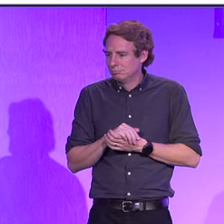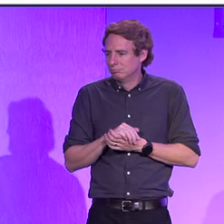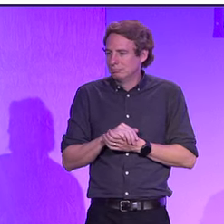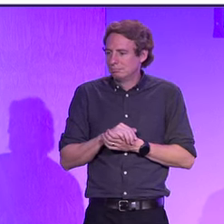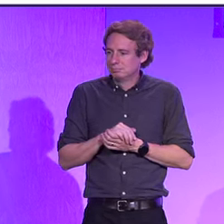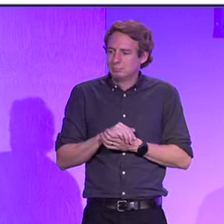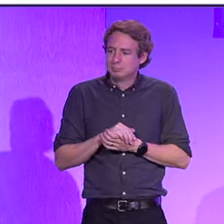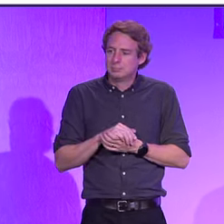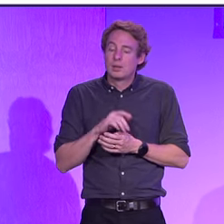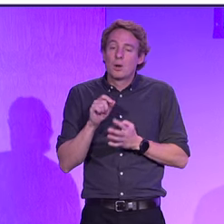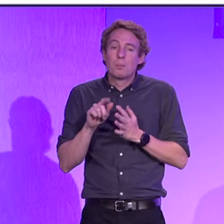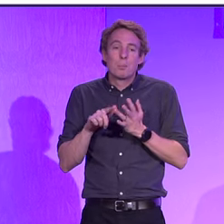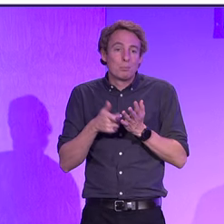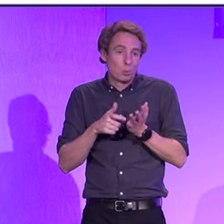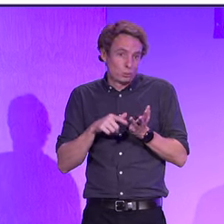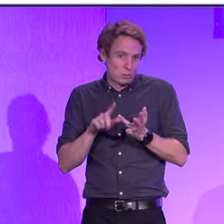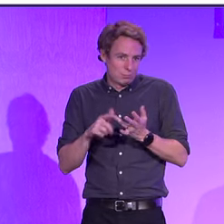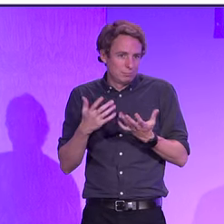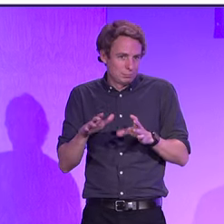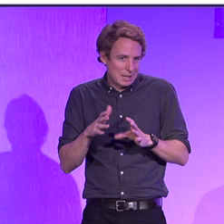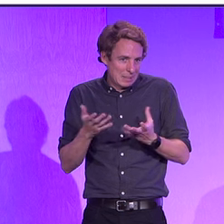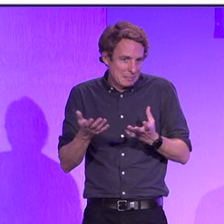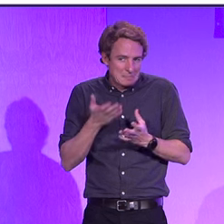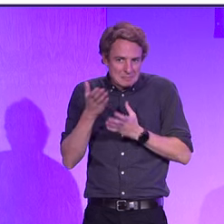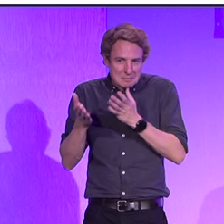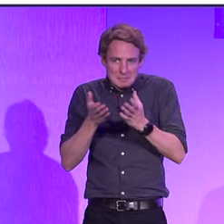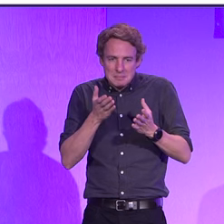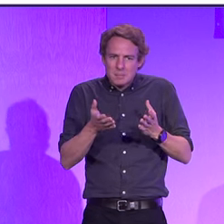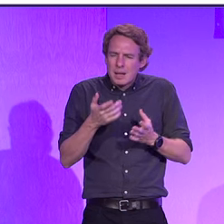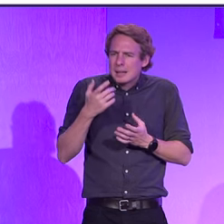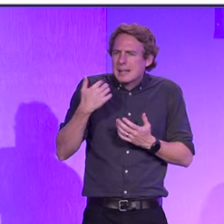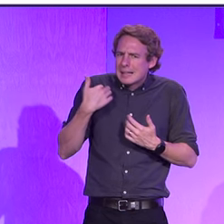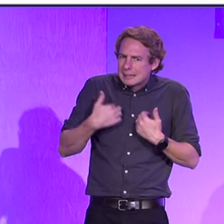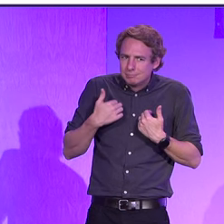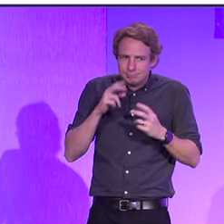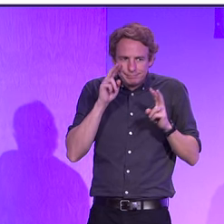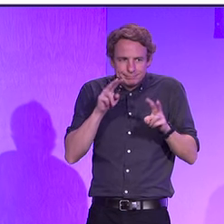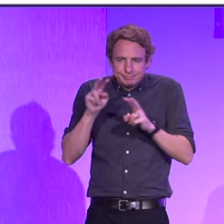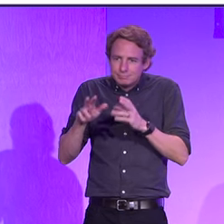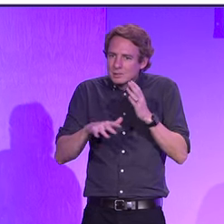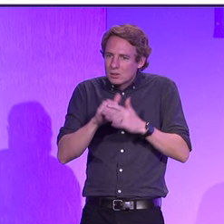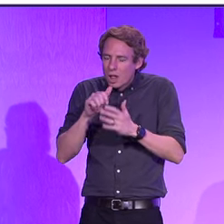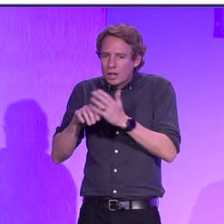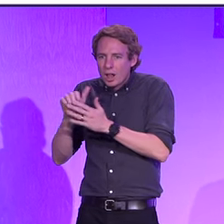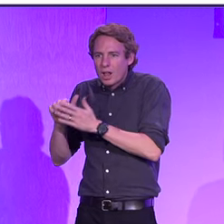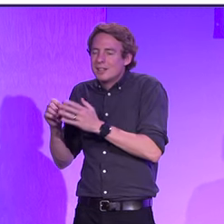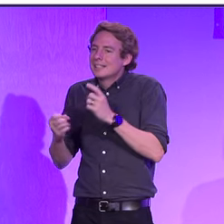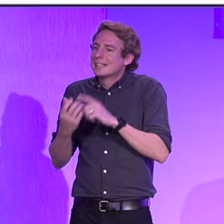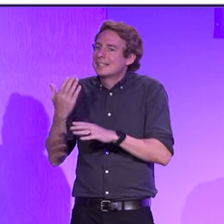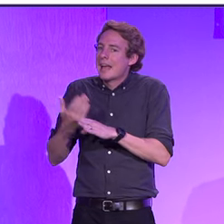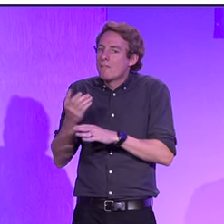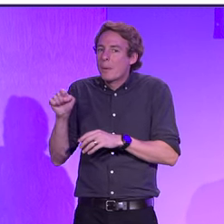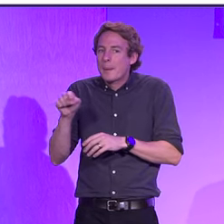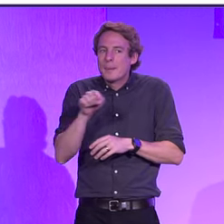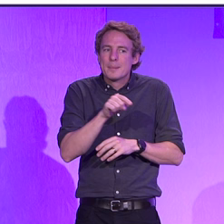DevOps community is as a whole, and also how it is represented in each of those cultures. Because